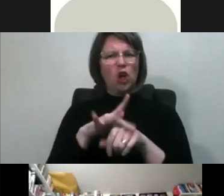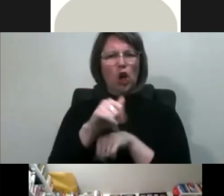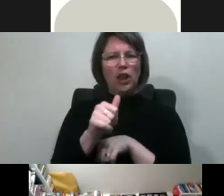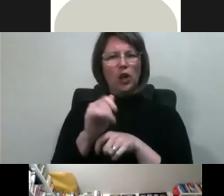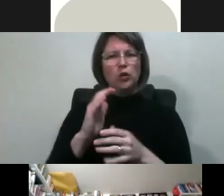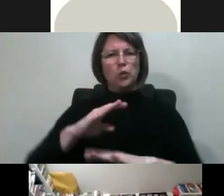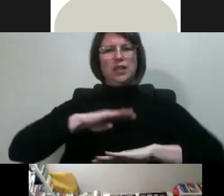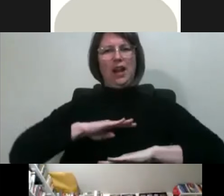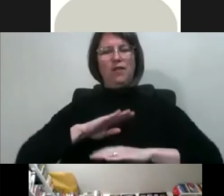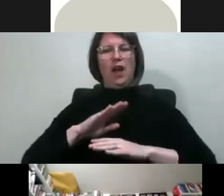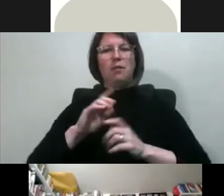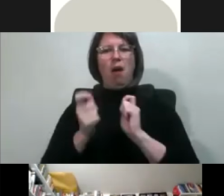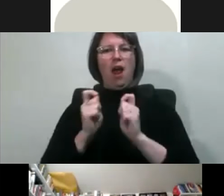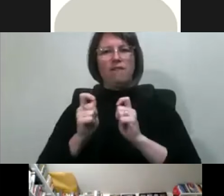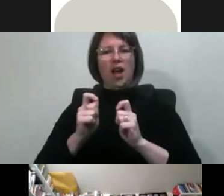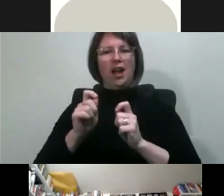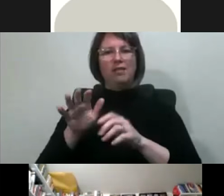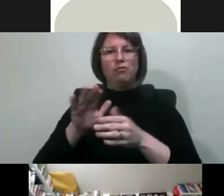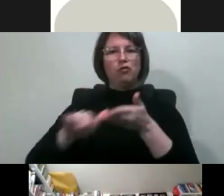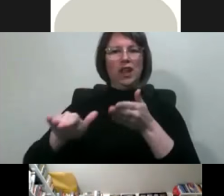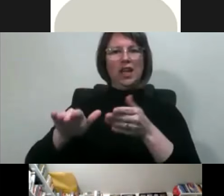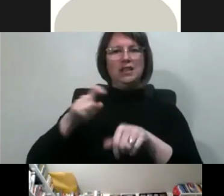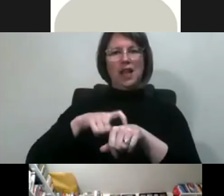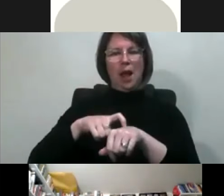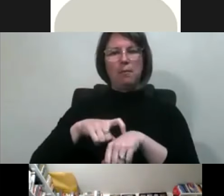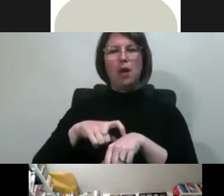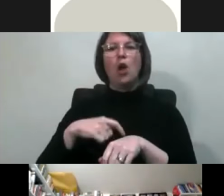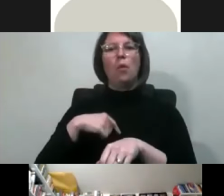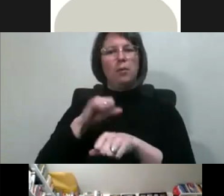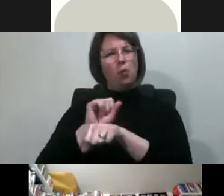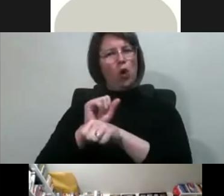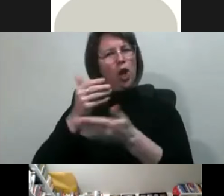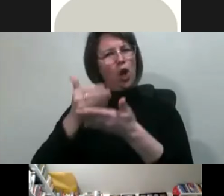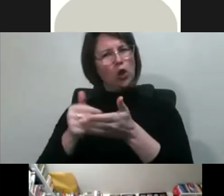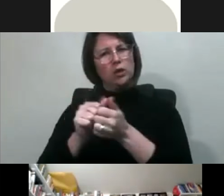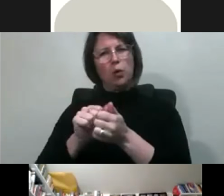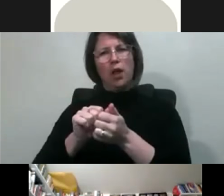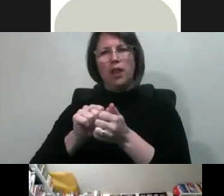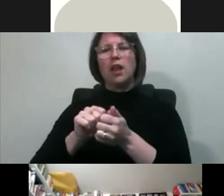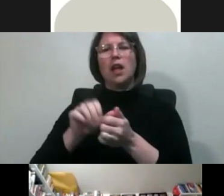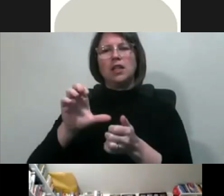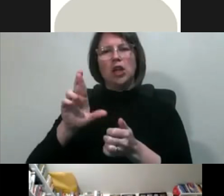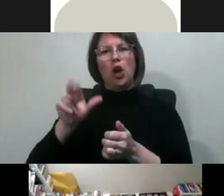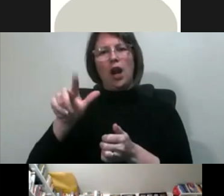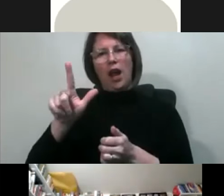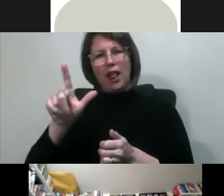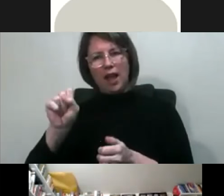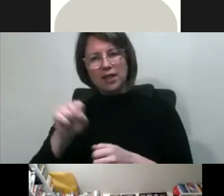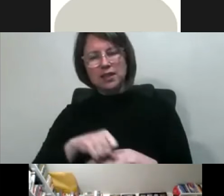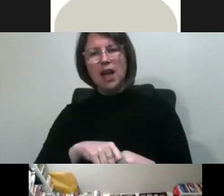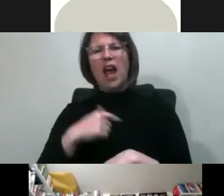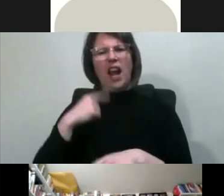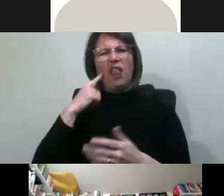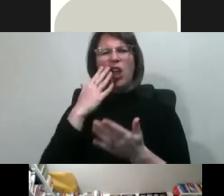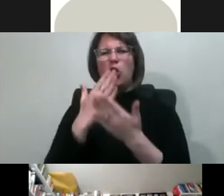12:30 release time. So we've been working very closely with Cambridge Orange and Latin, and I think we have a good plan figured out for the remainder of the